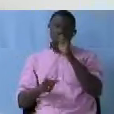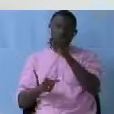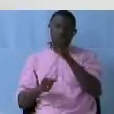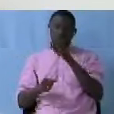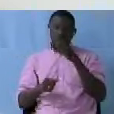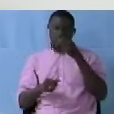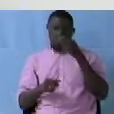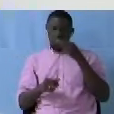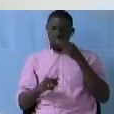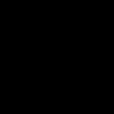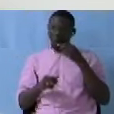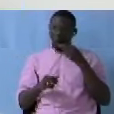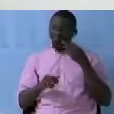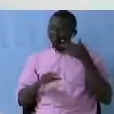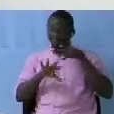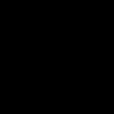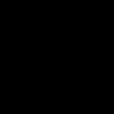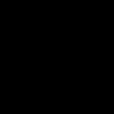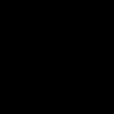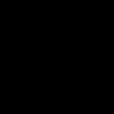needs to be questioned.